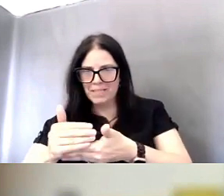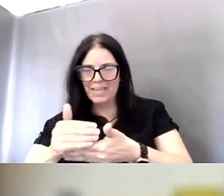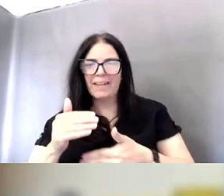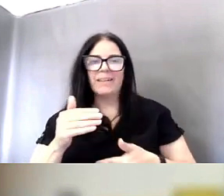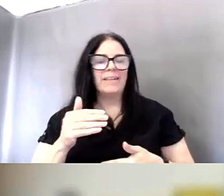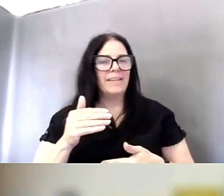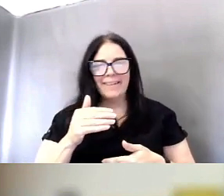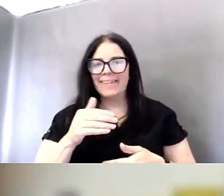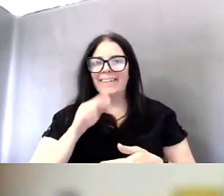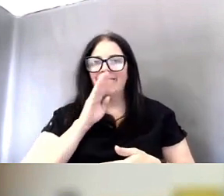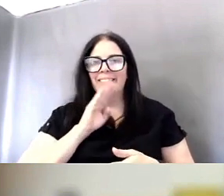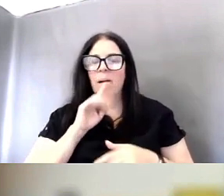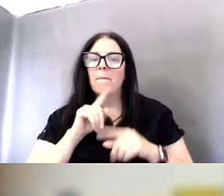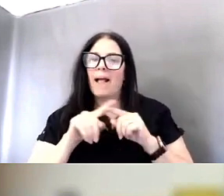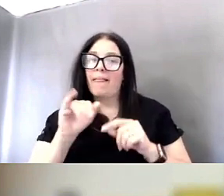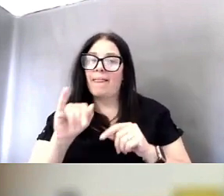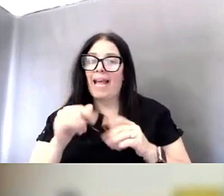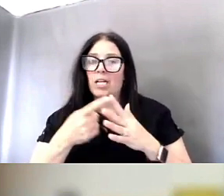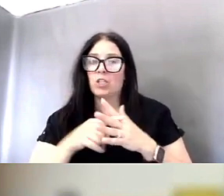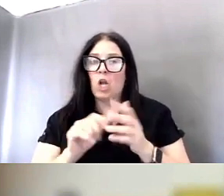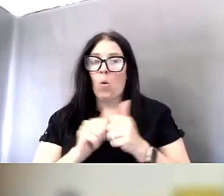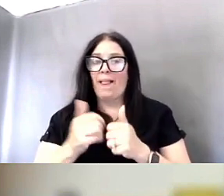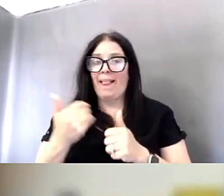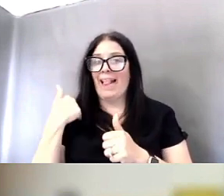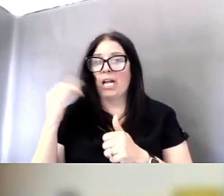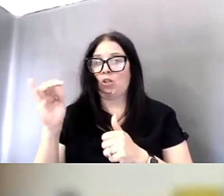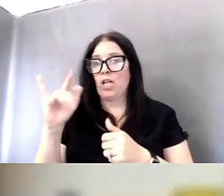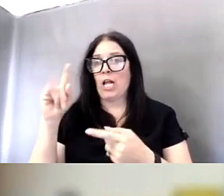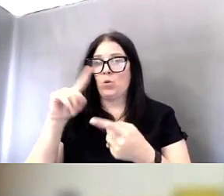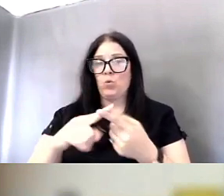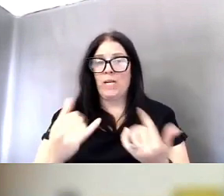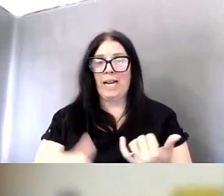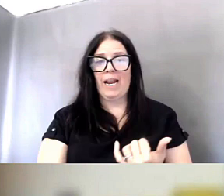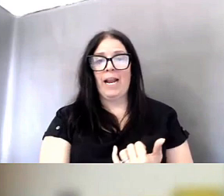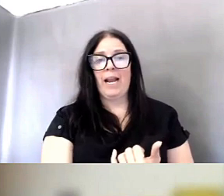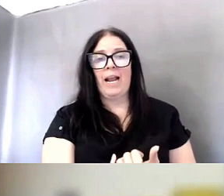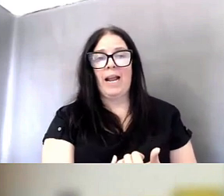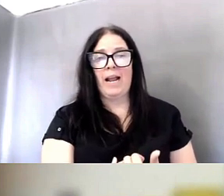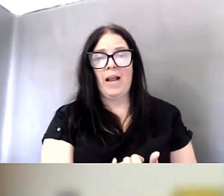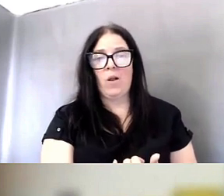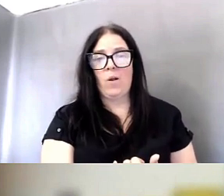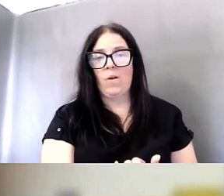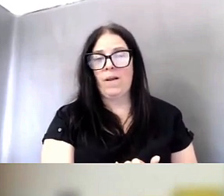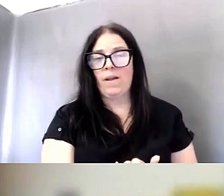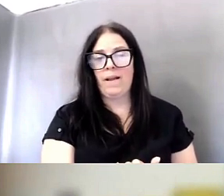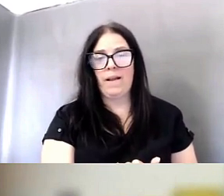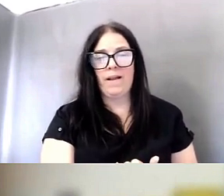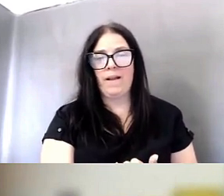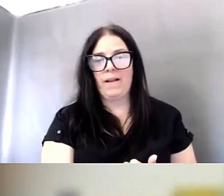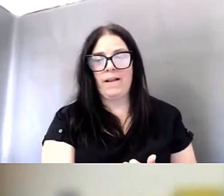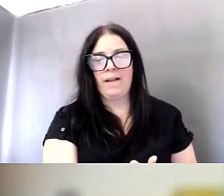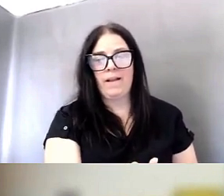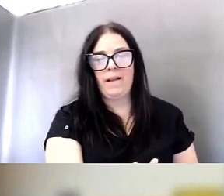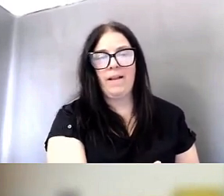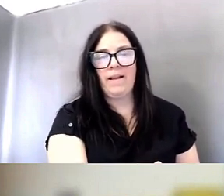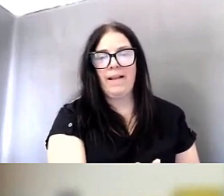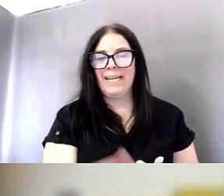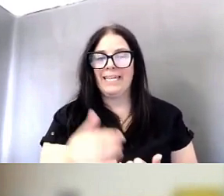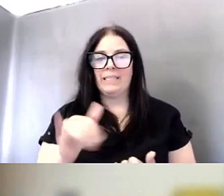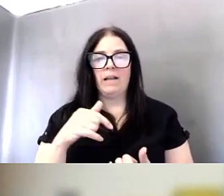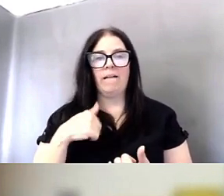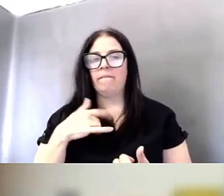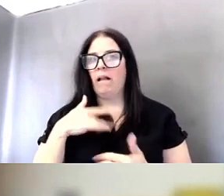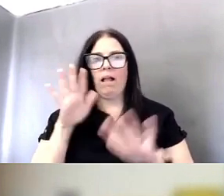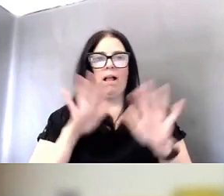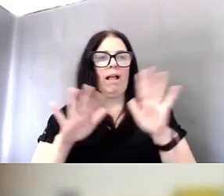journey that started last July until it's ongoing still just came back like a flashback to me